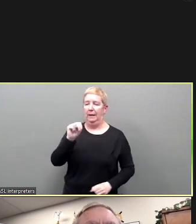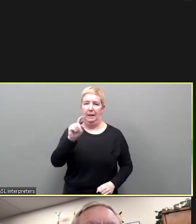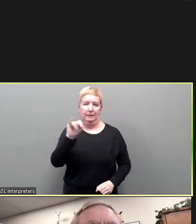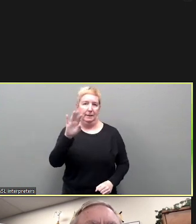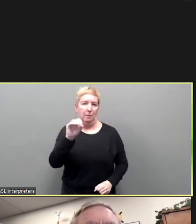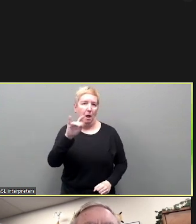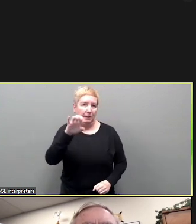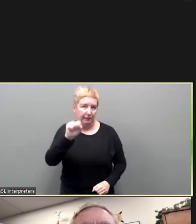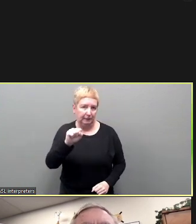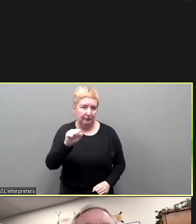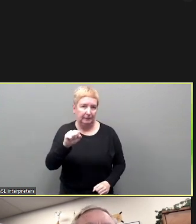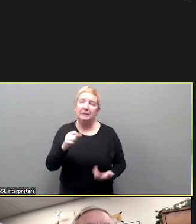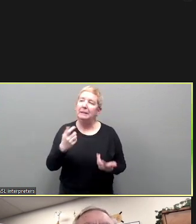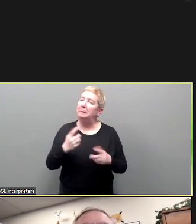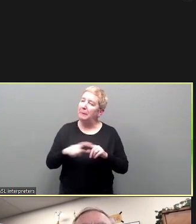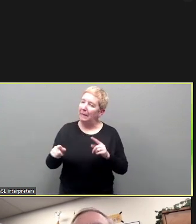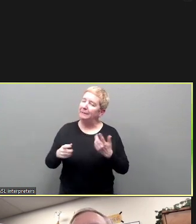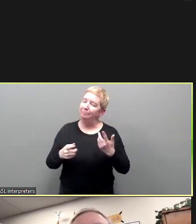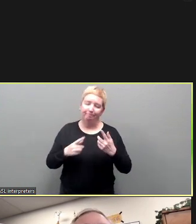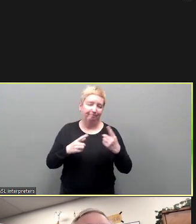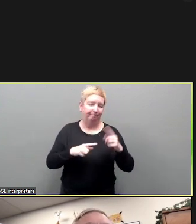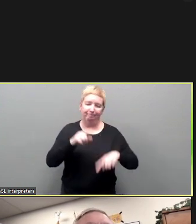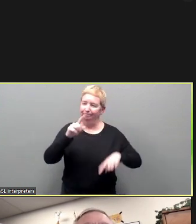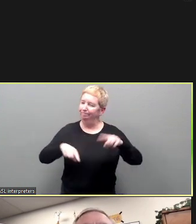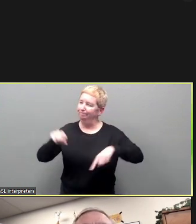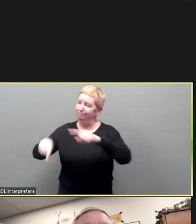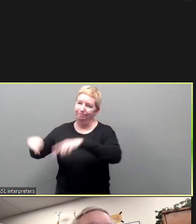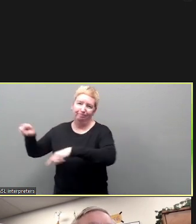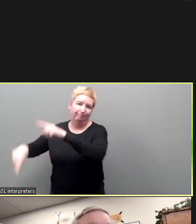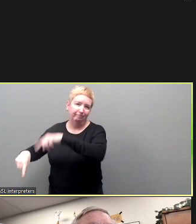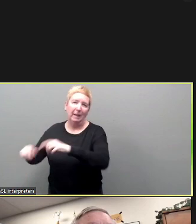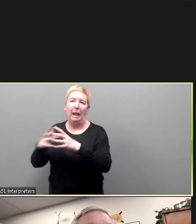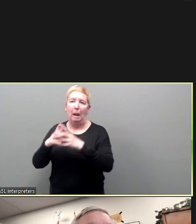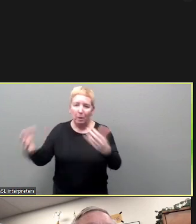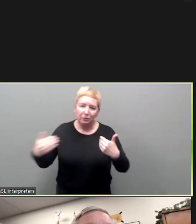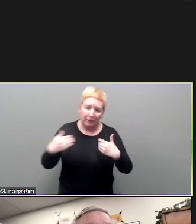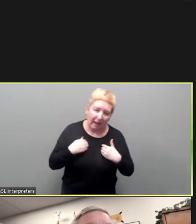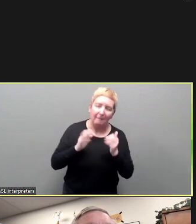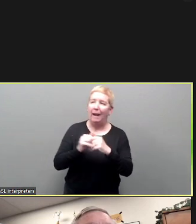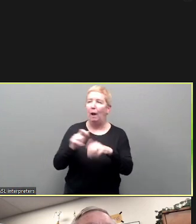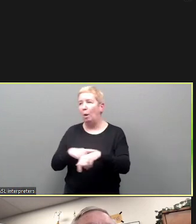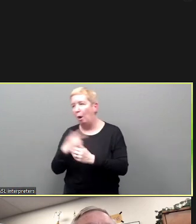course, ER waits are quite long at the present time. Next slide, please.